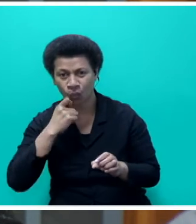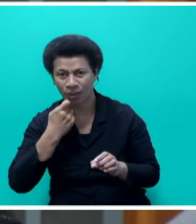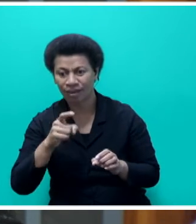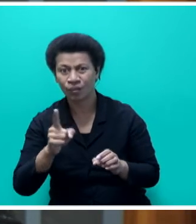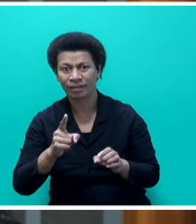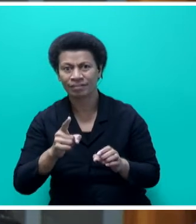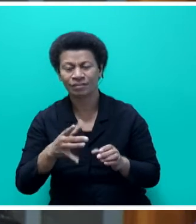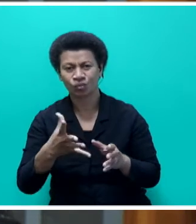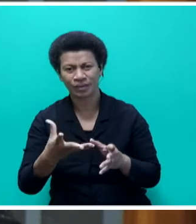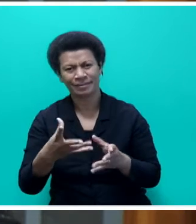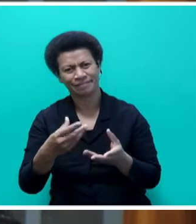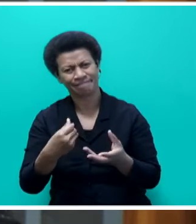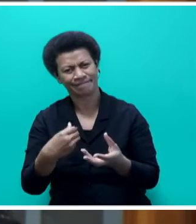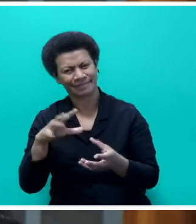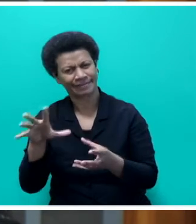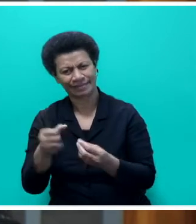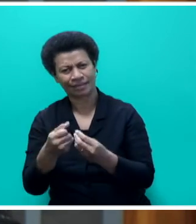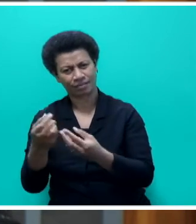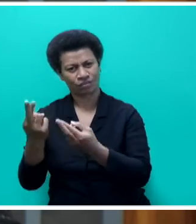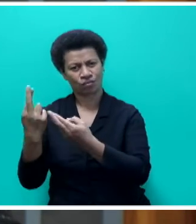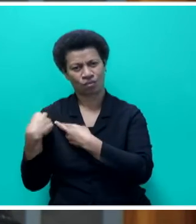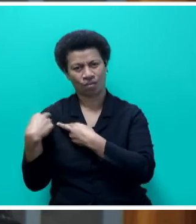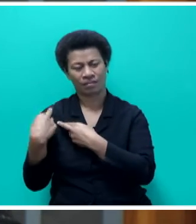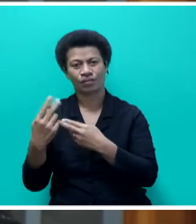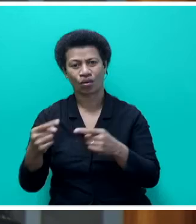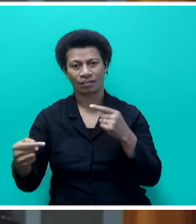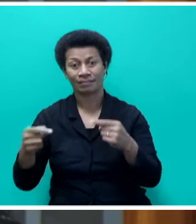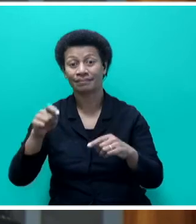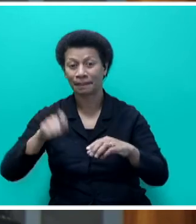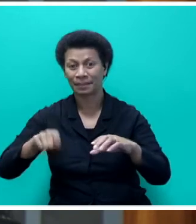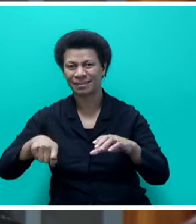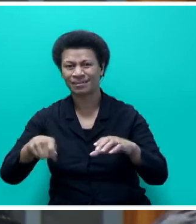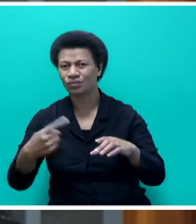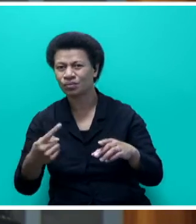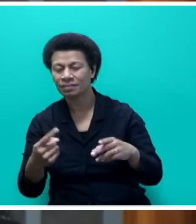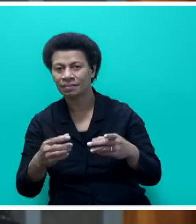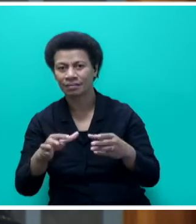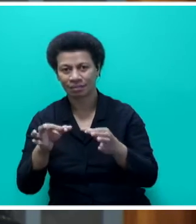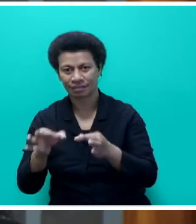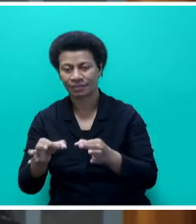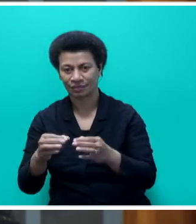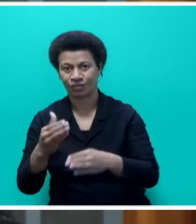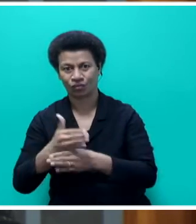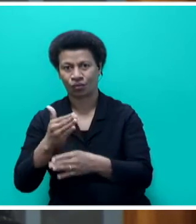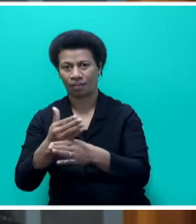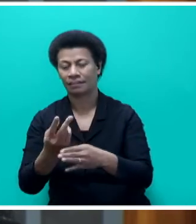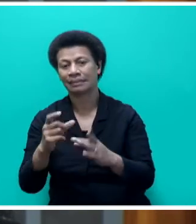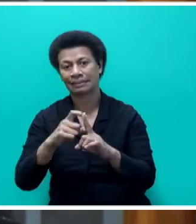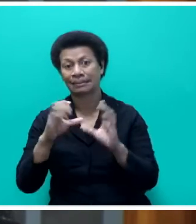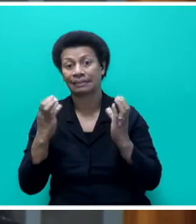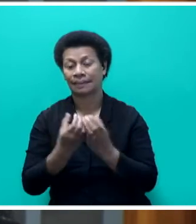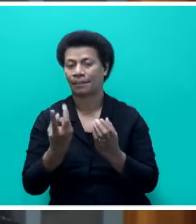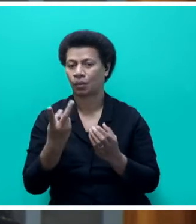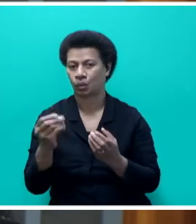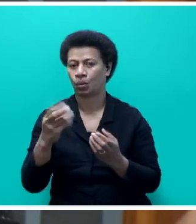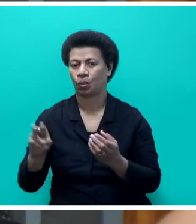which will be awarded around October 2022, and the construction proper should commence by December 2022.